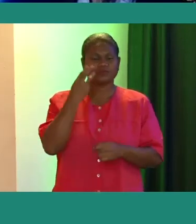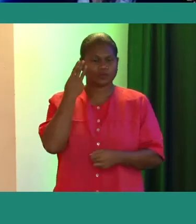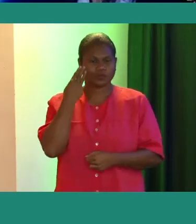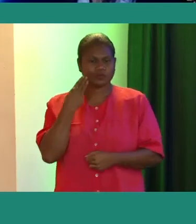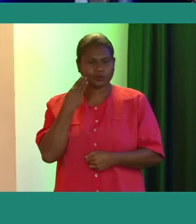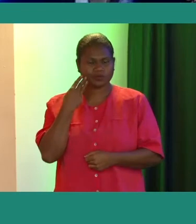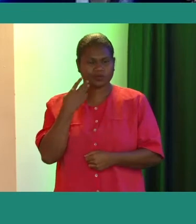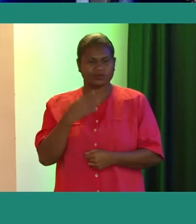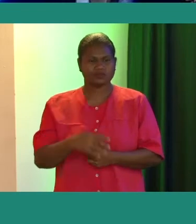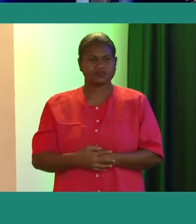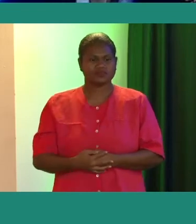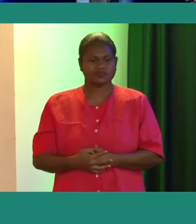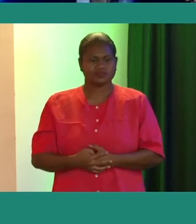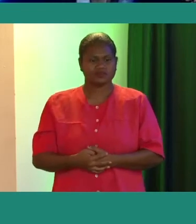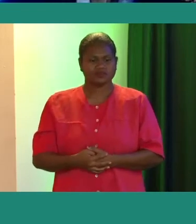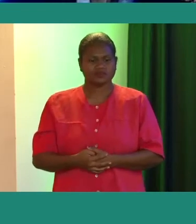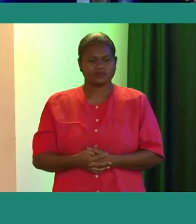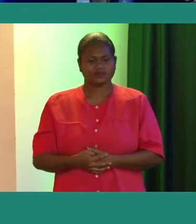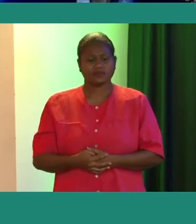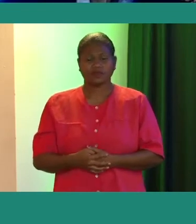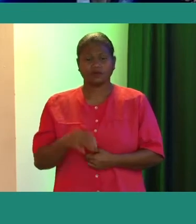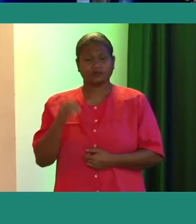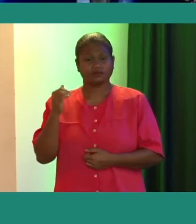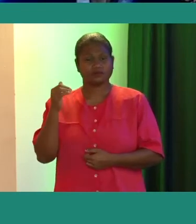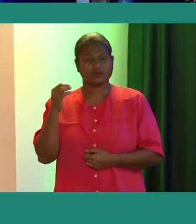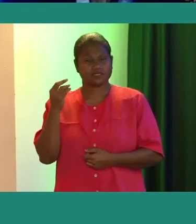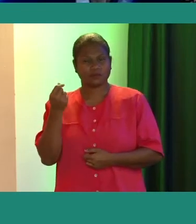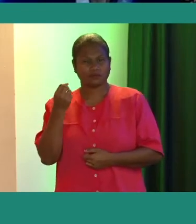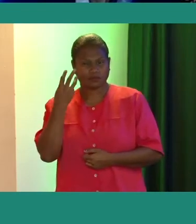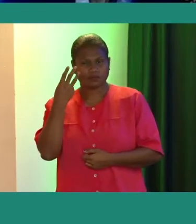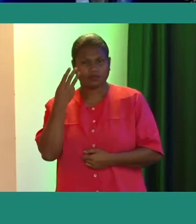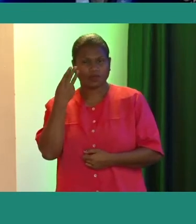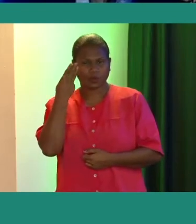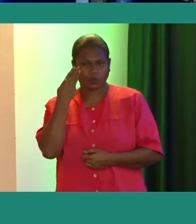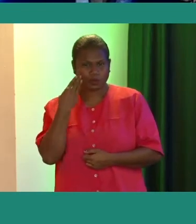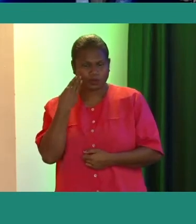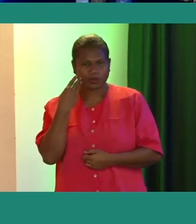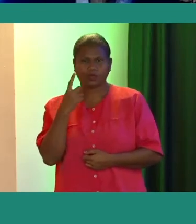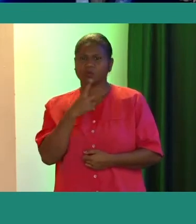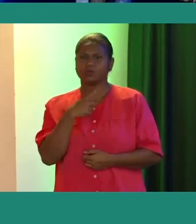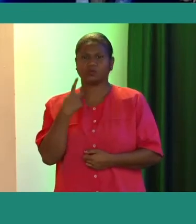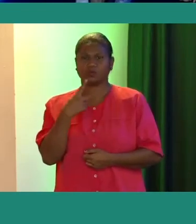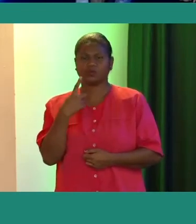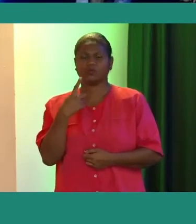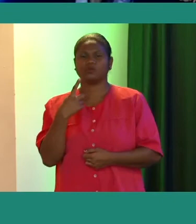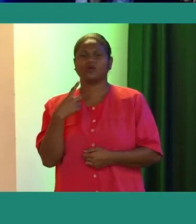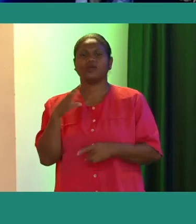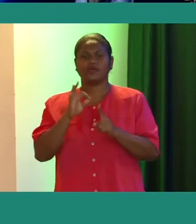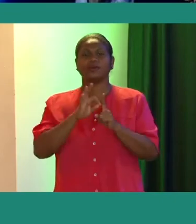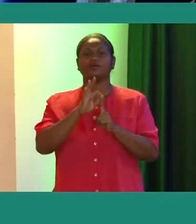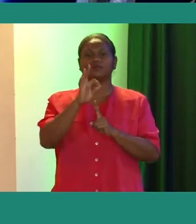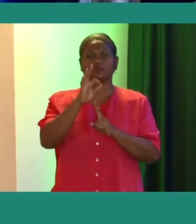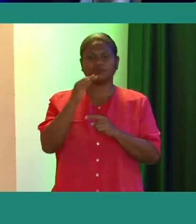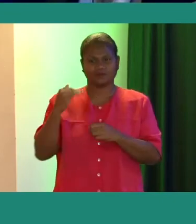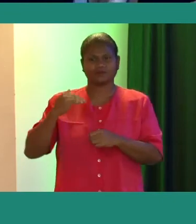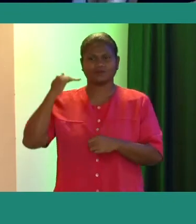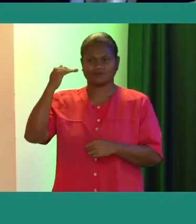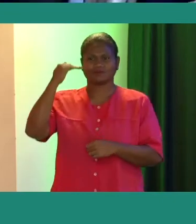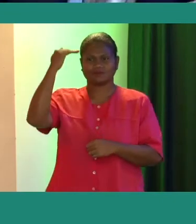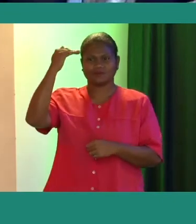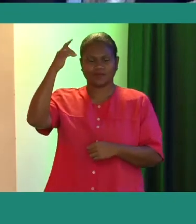statistics or any numbers of women who've actually participated and moved up to executive positions that you can share with us?